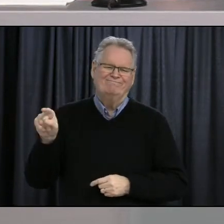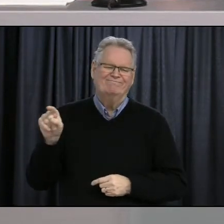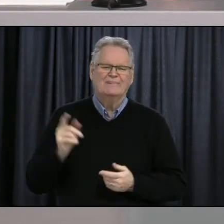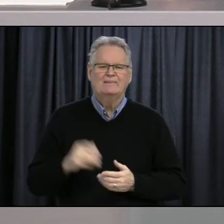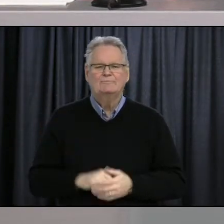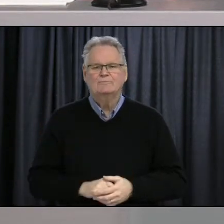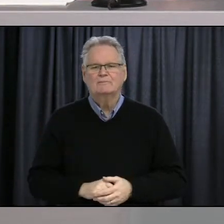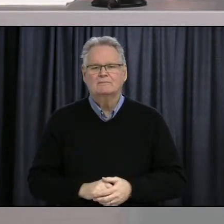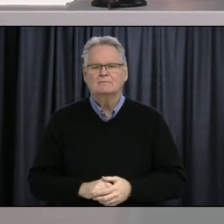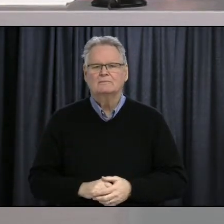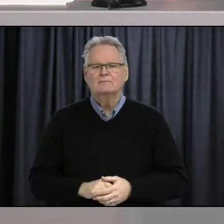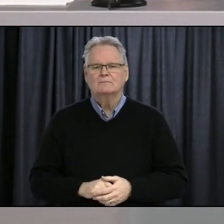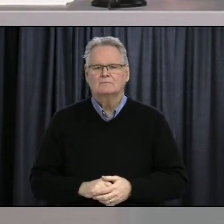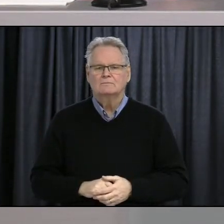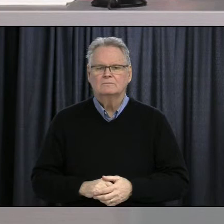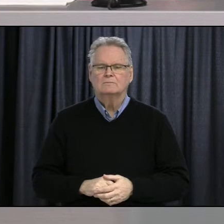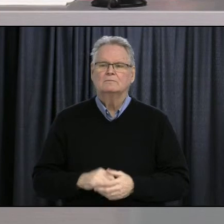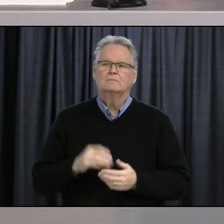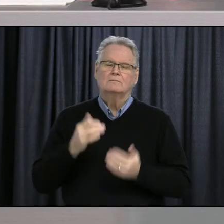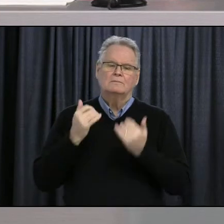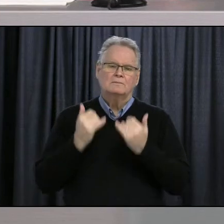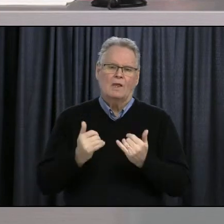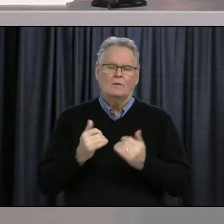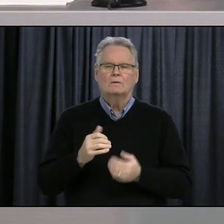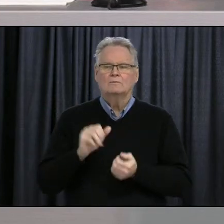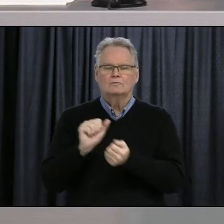I think you're on mute there, Peter.